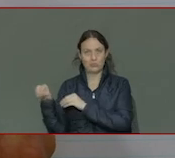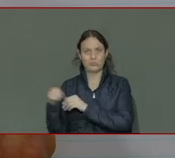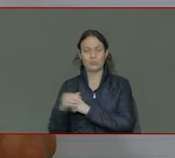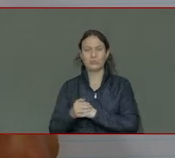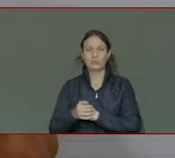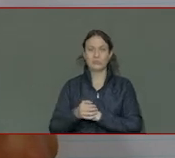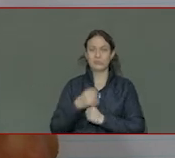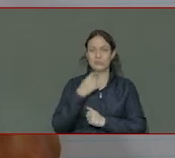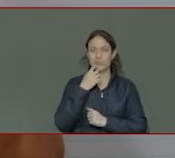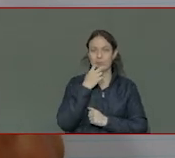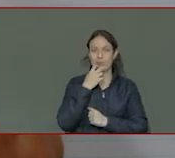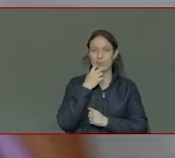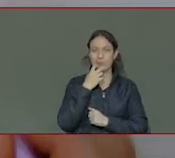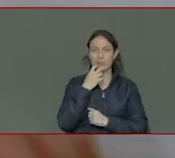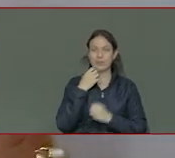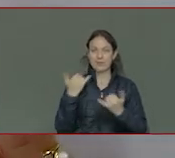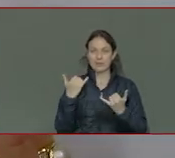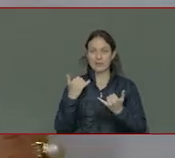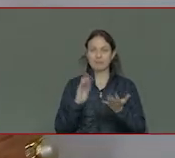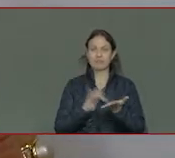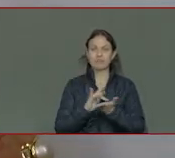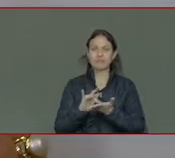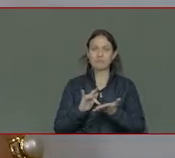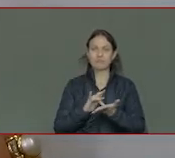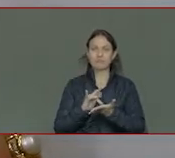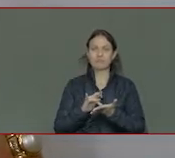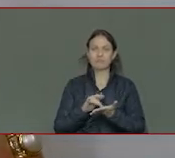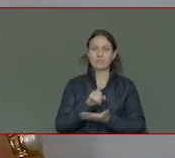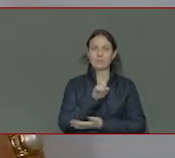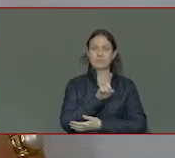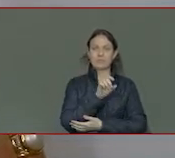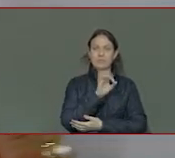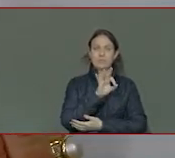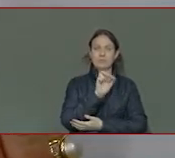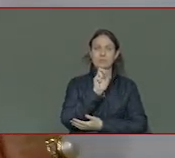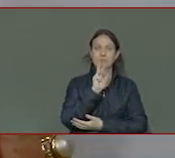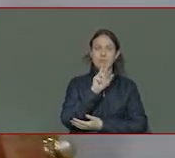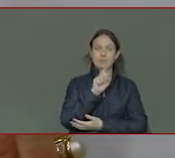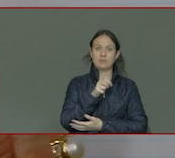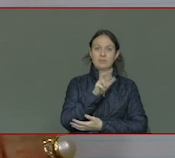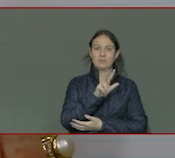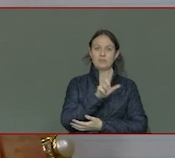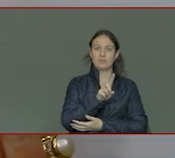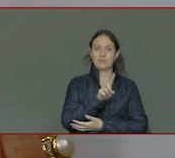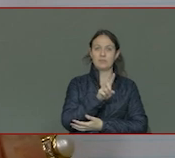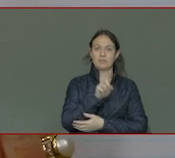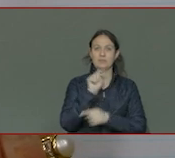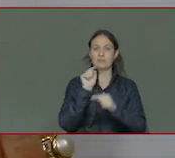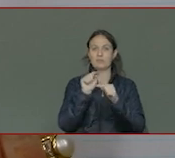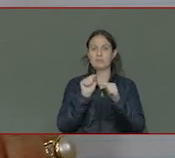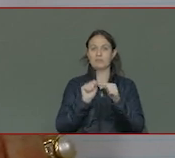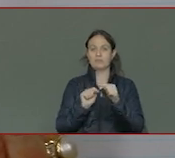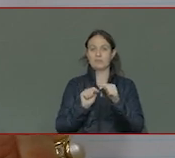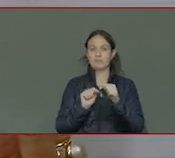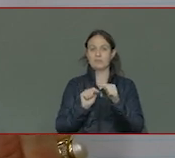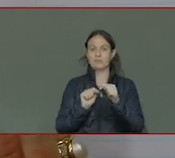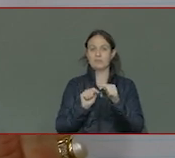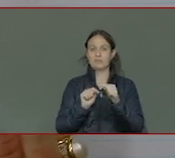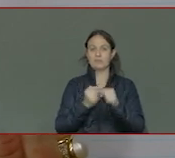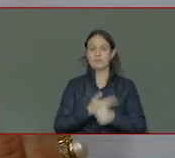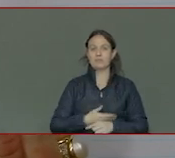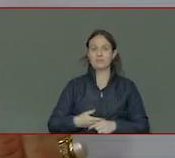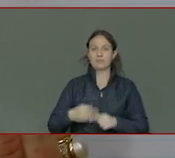Now I must just do on my calculator 139.81 divided by a half